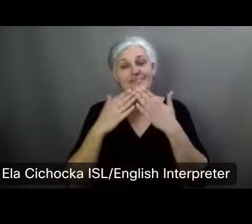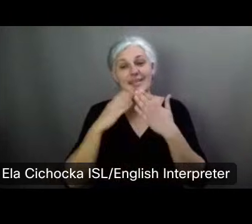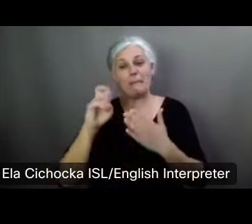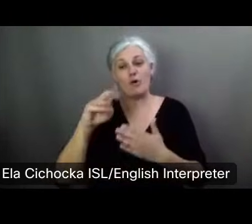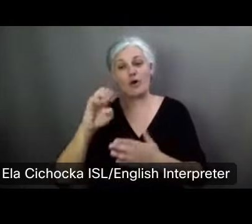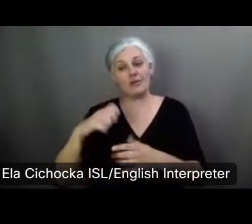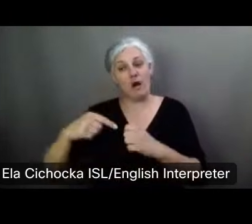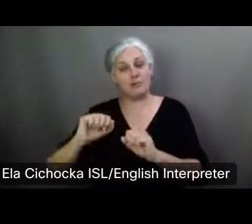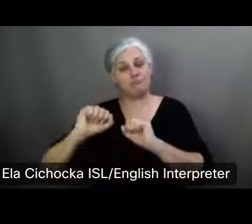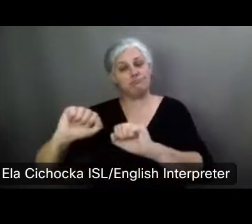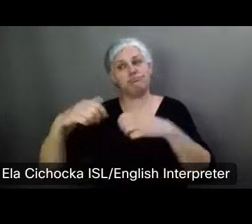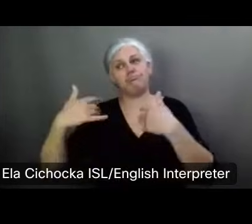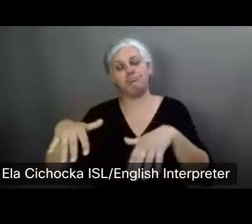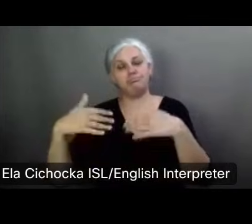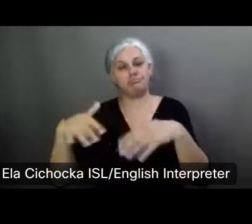for her